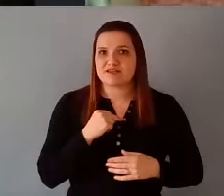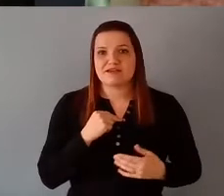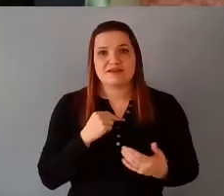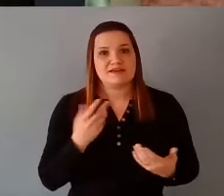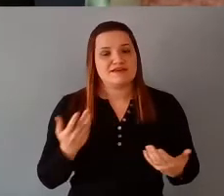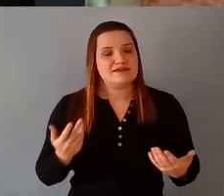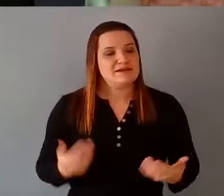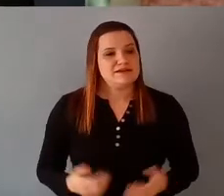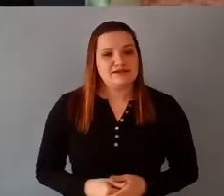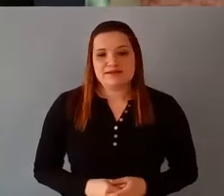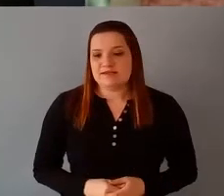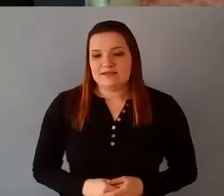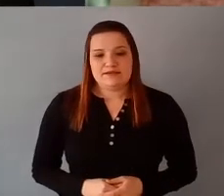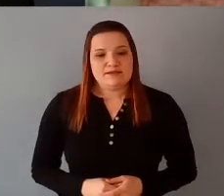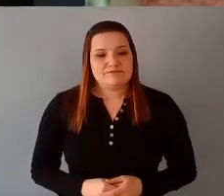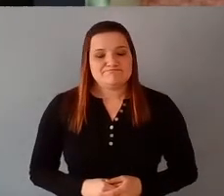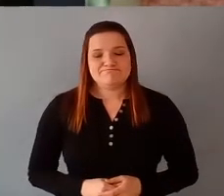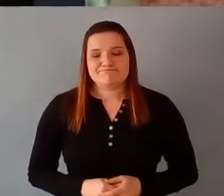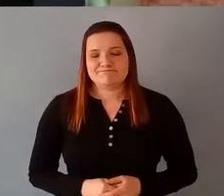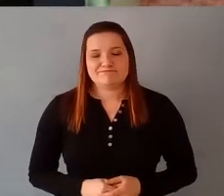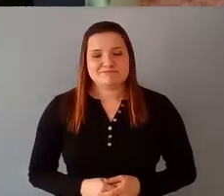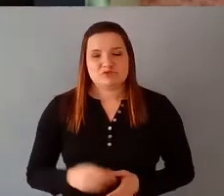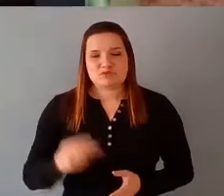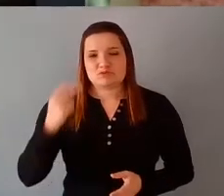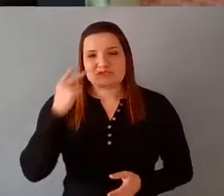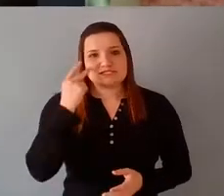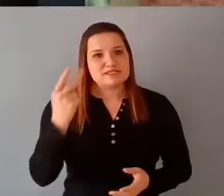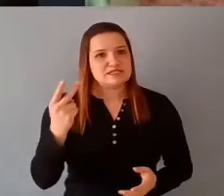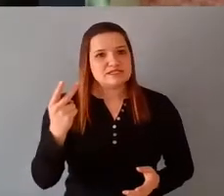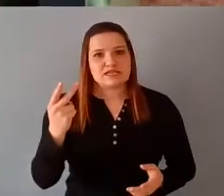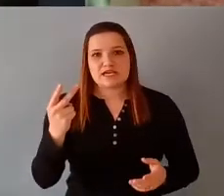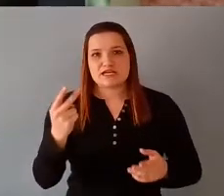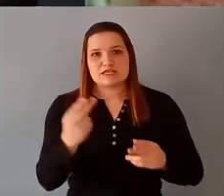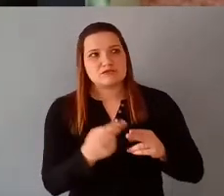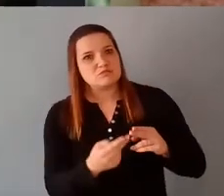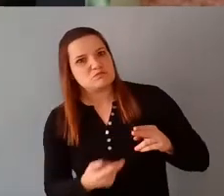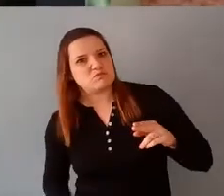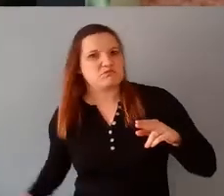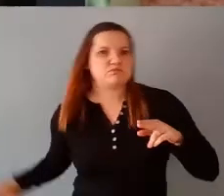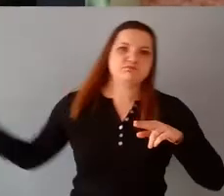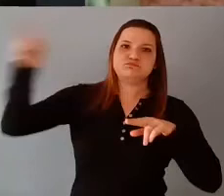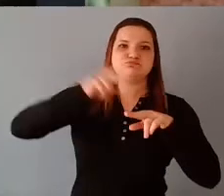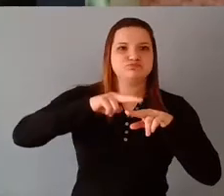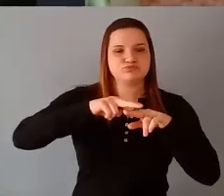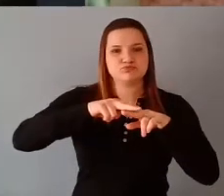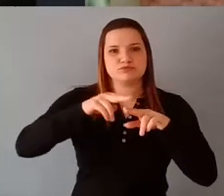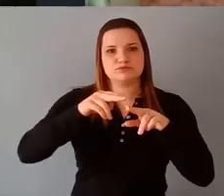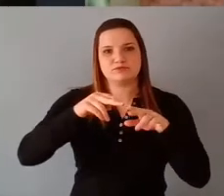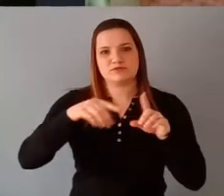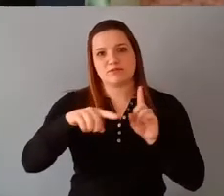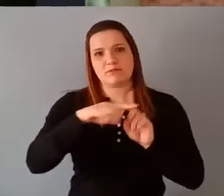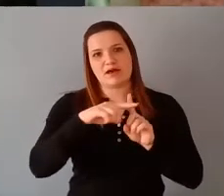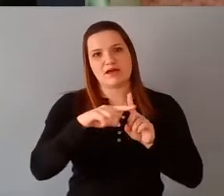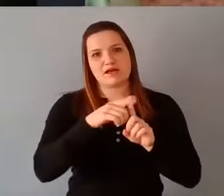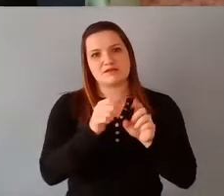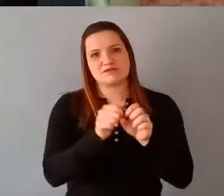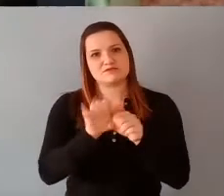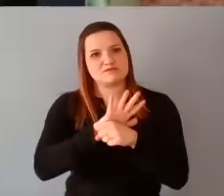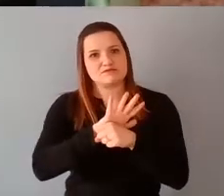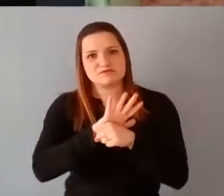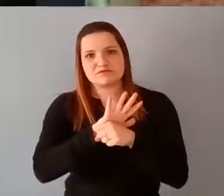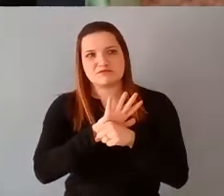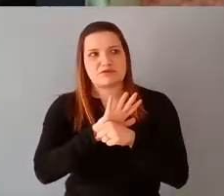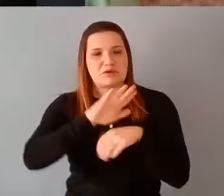Without a doubt, this exponential surge in number of cases being seen countywide